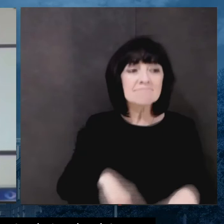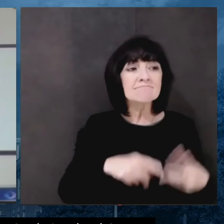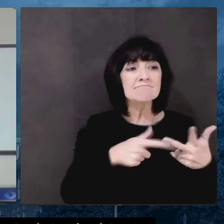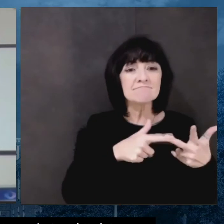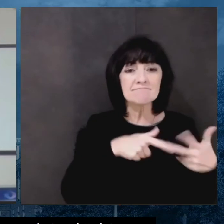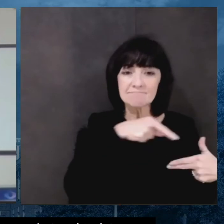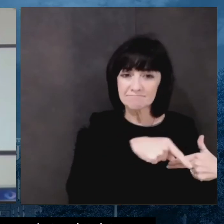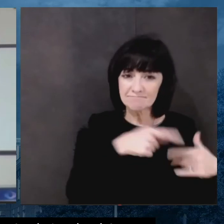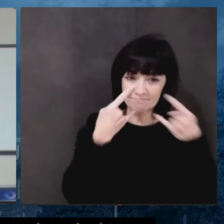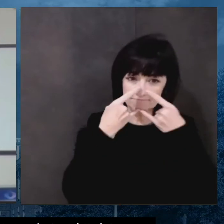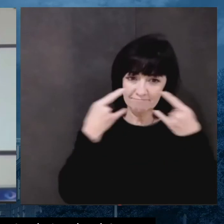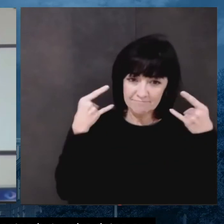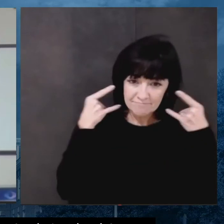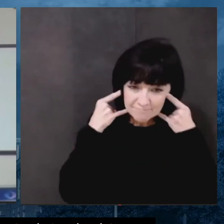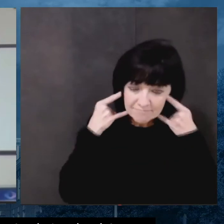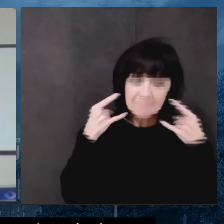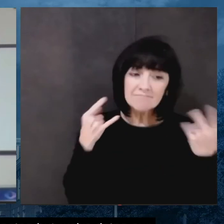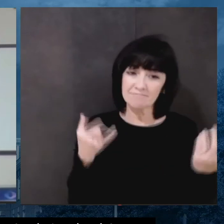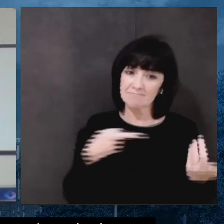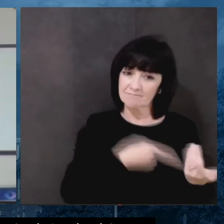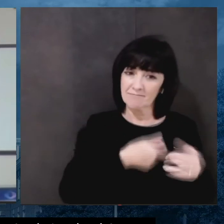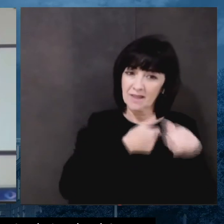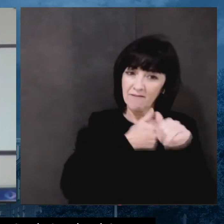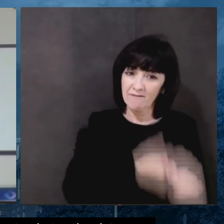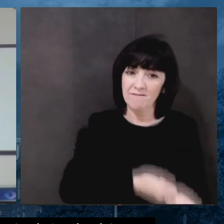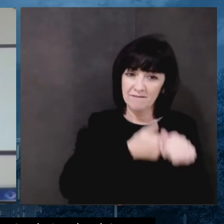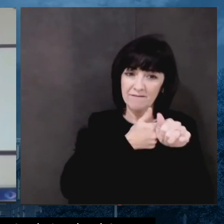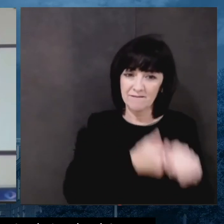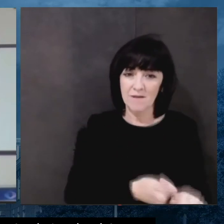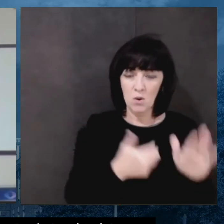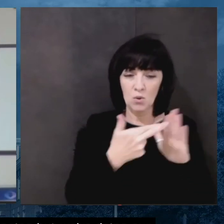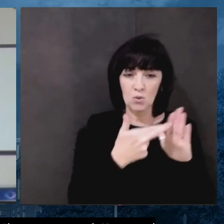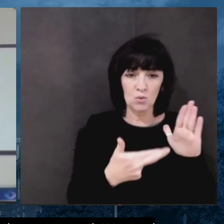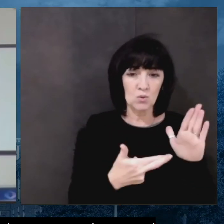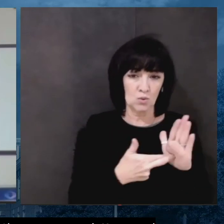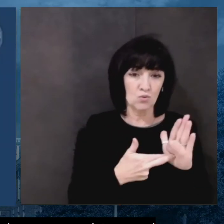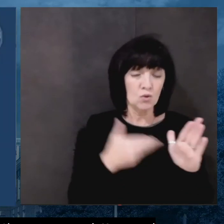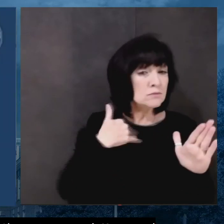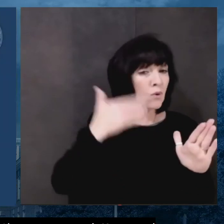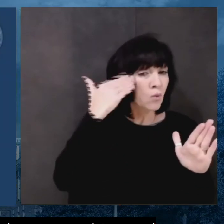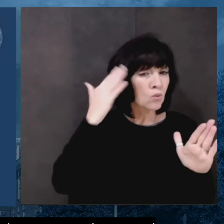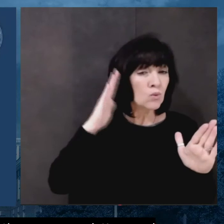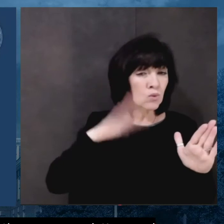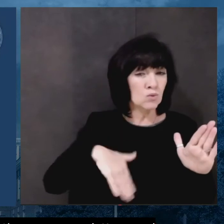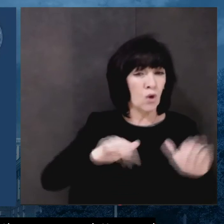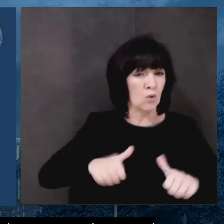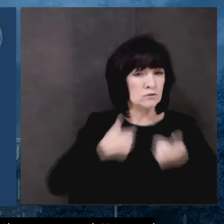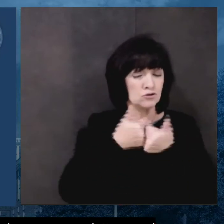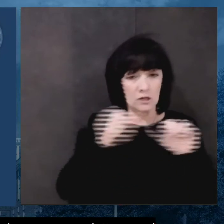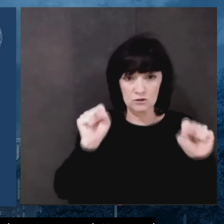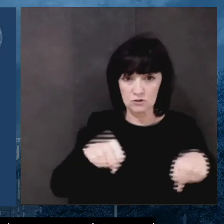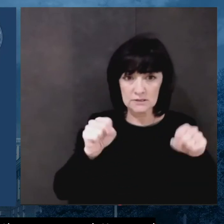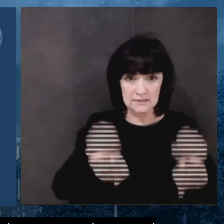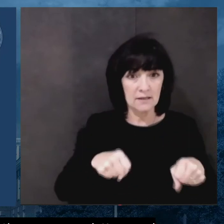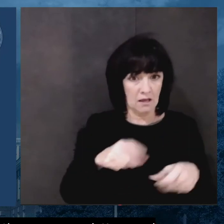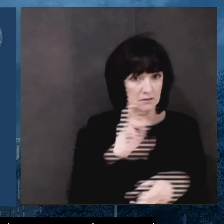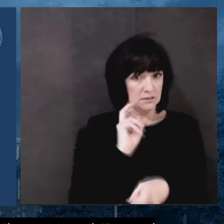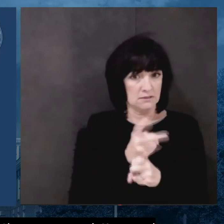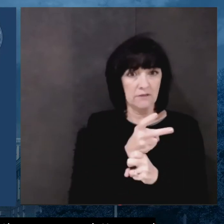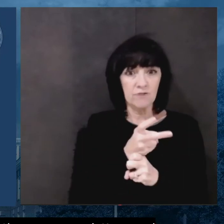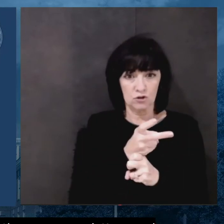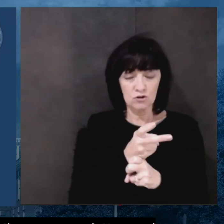as the recommendations from our federal partners in how to manage situations within the school settings. And then to the question about